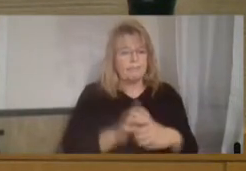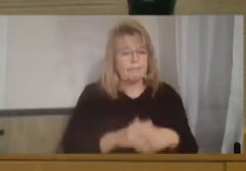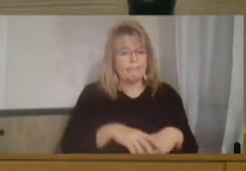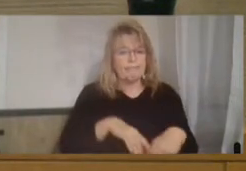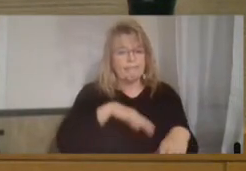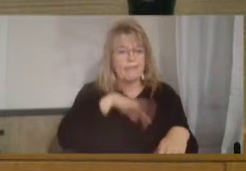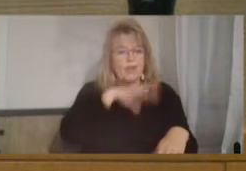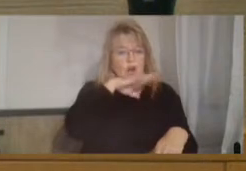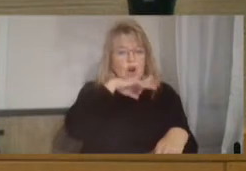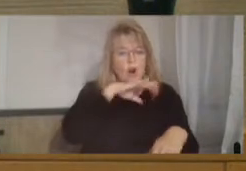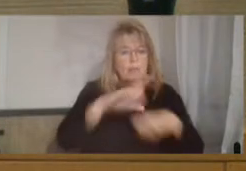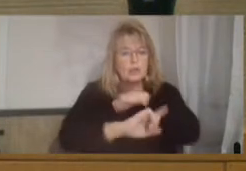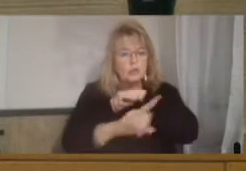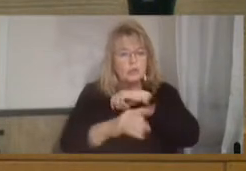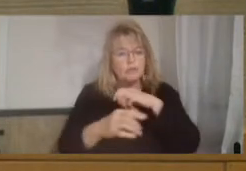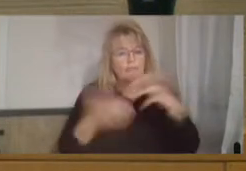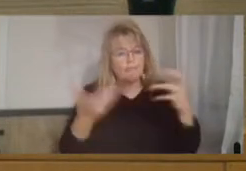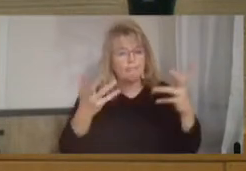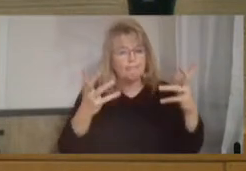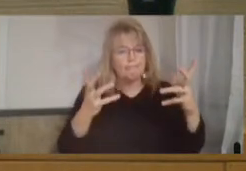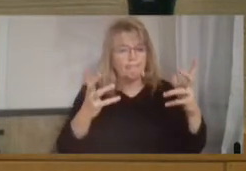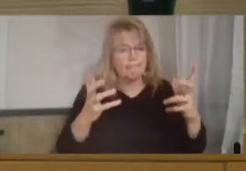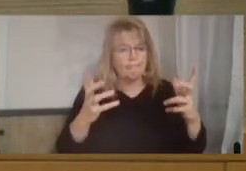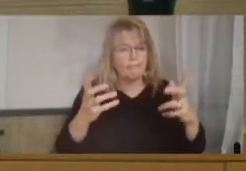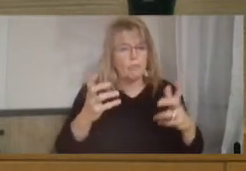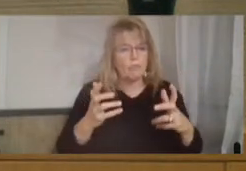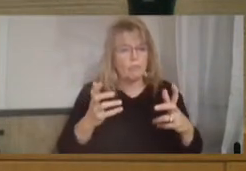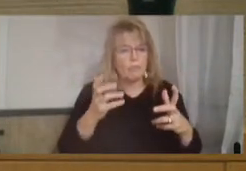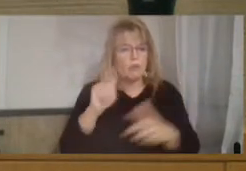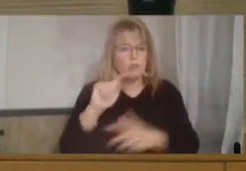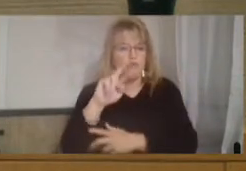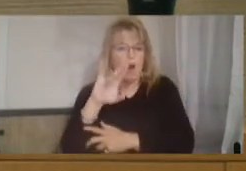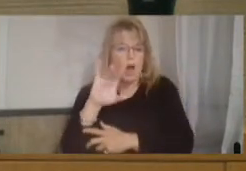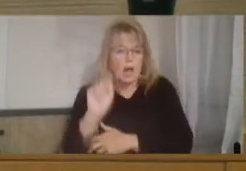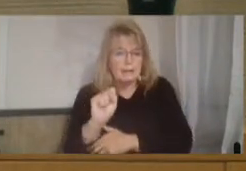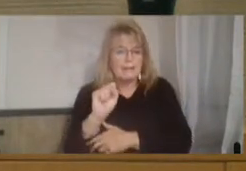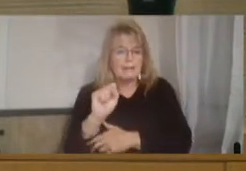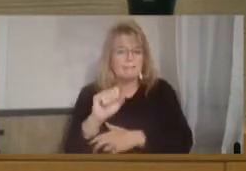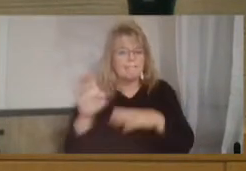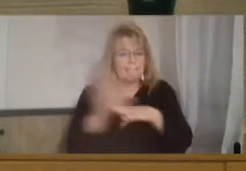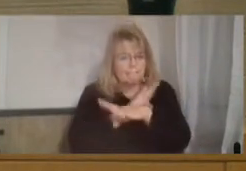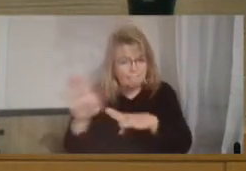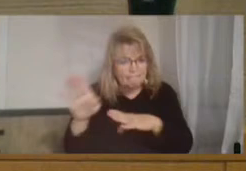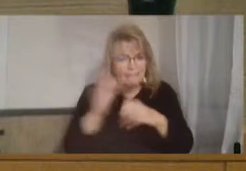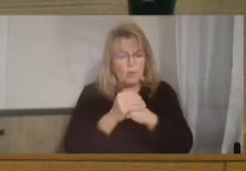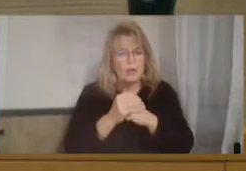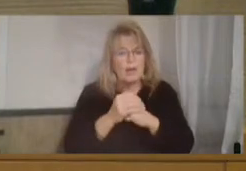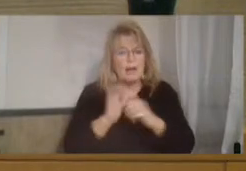and commercial businesses. And we have to compete with vehicles that are cutting through.